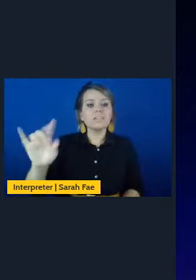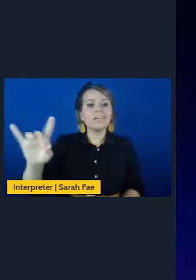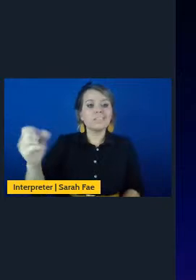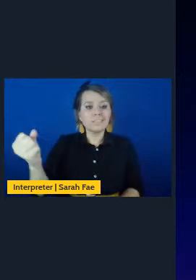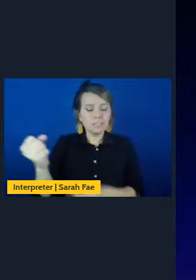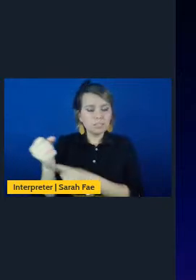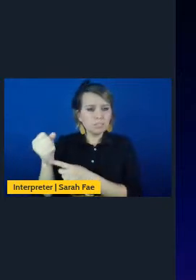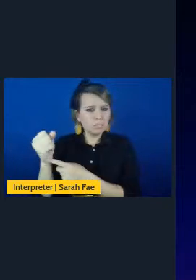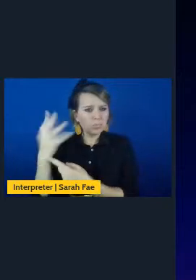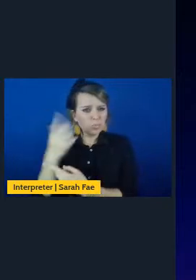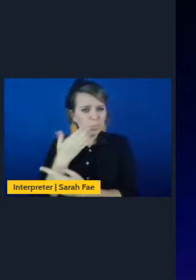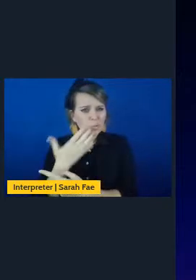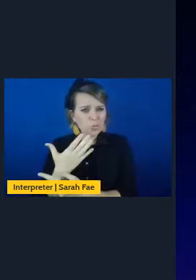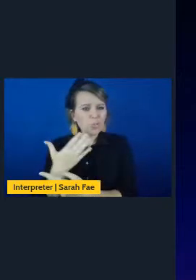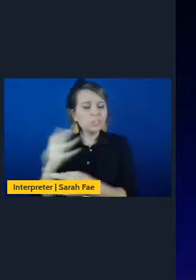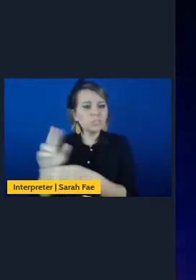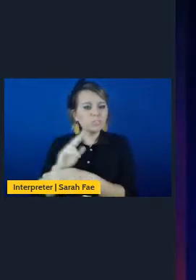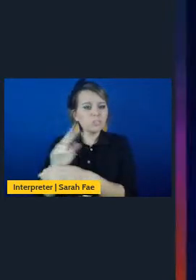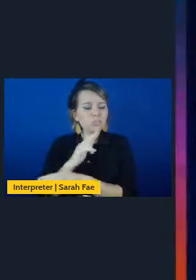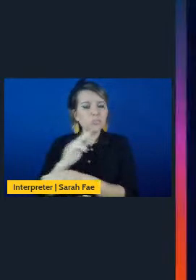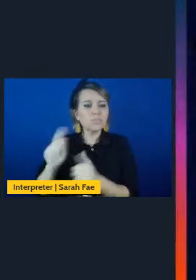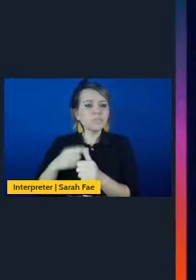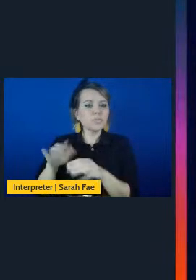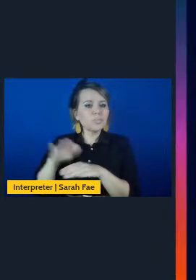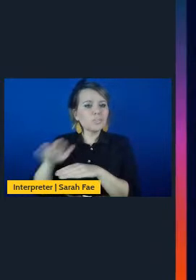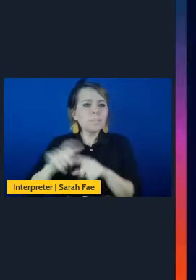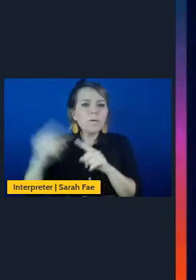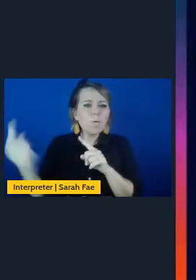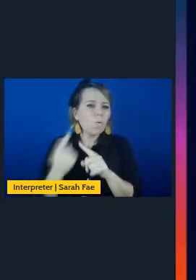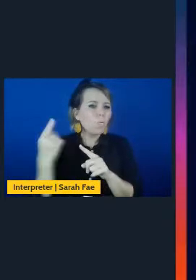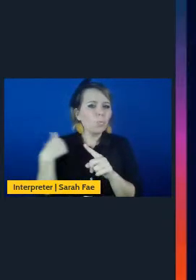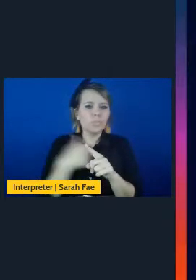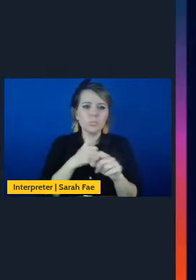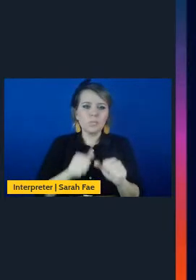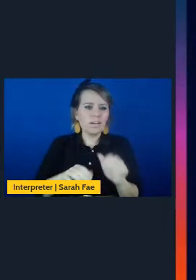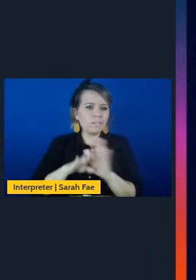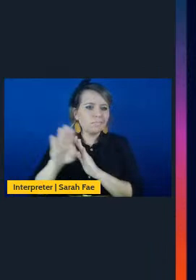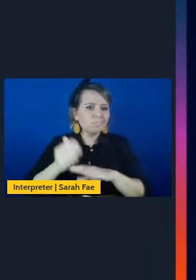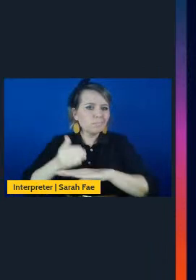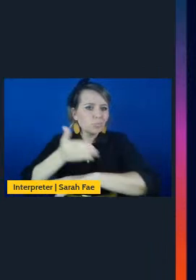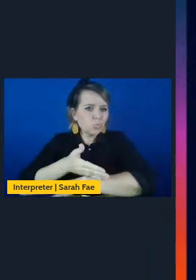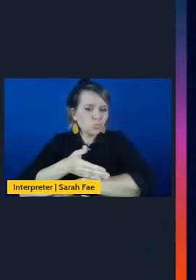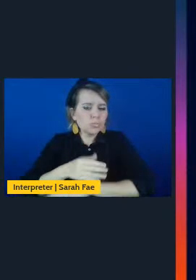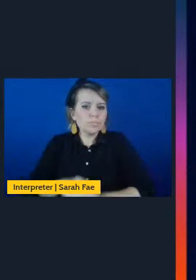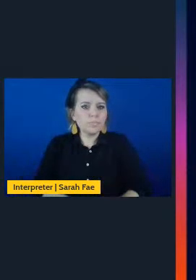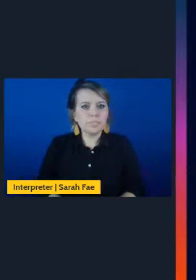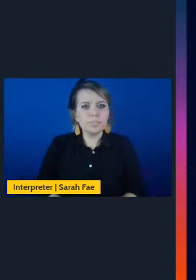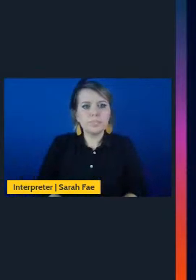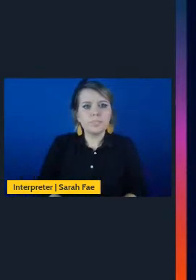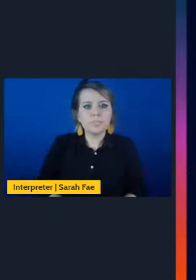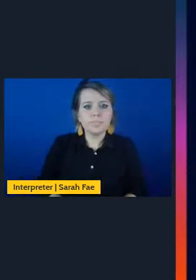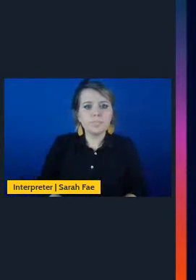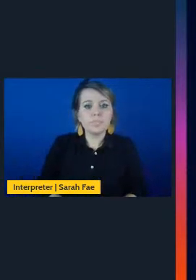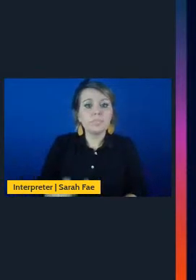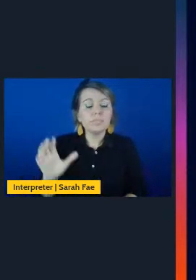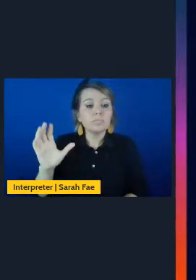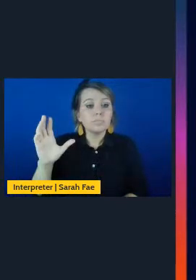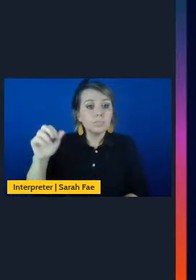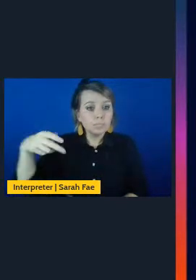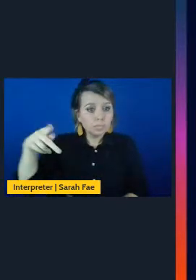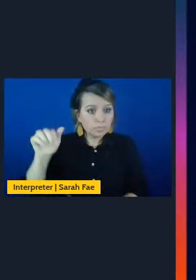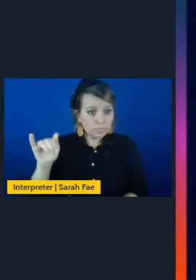step, but there's always scope for improvement. Now, since it's a low-level API, CDKs can look a